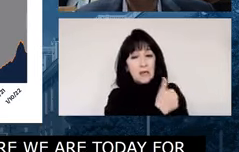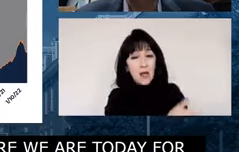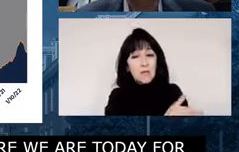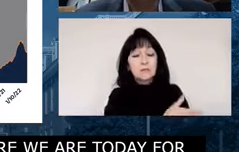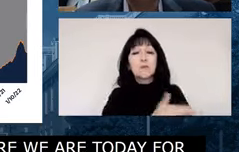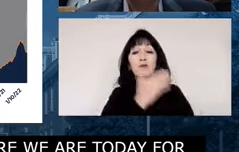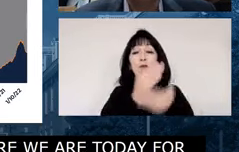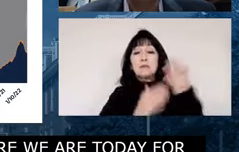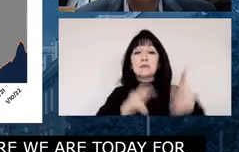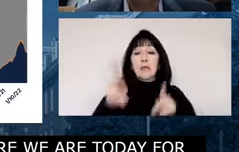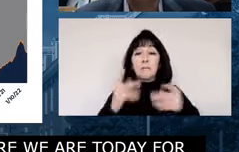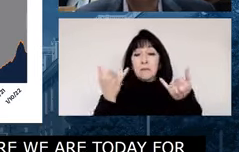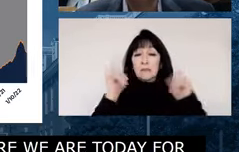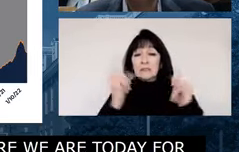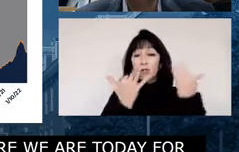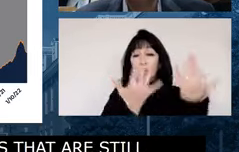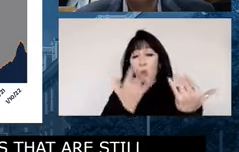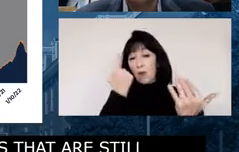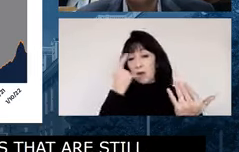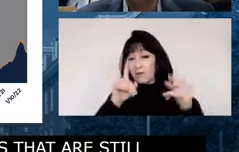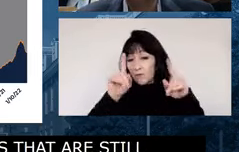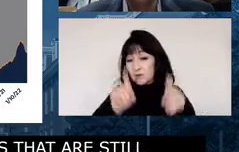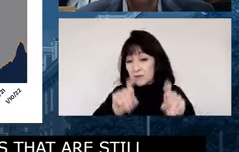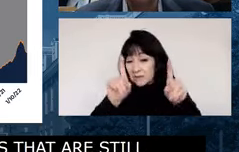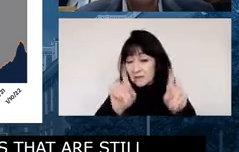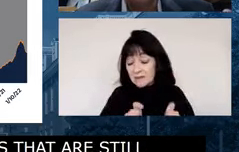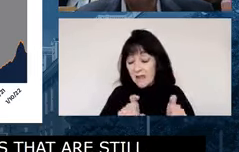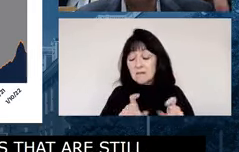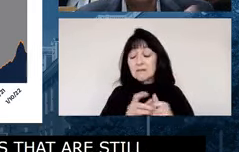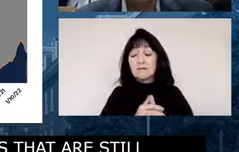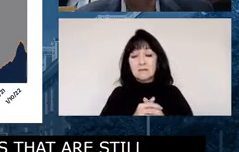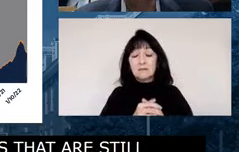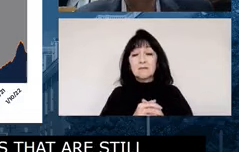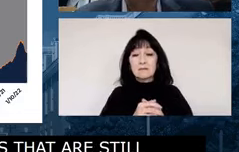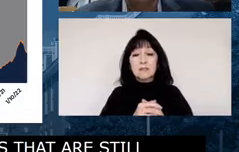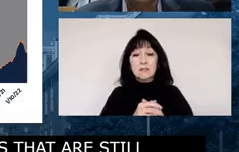tests, and then the additional individuals in the hospital.